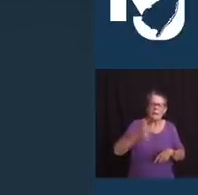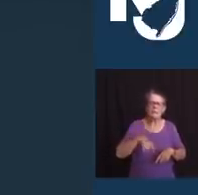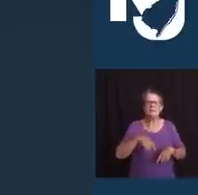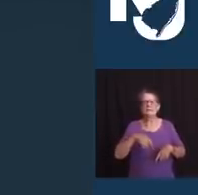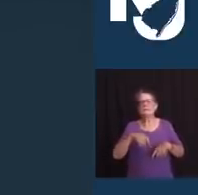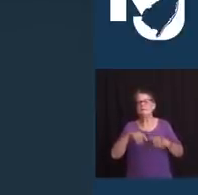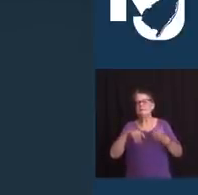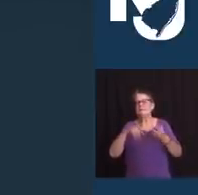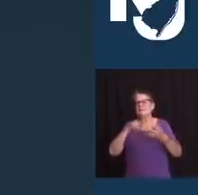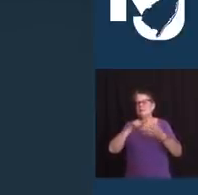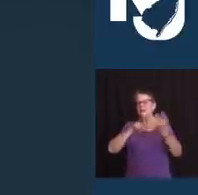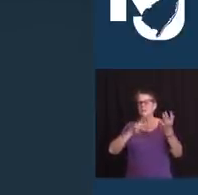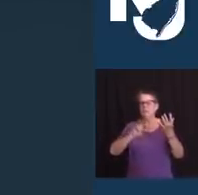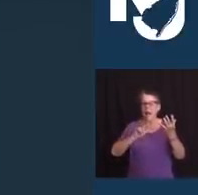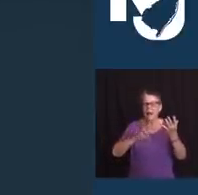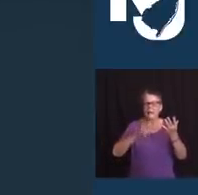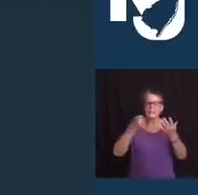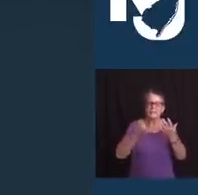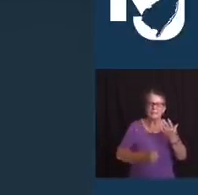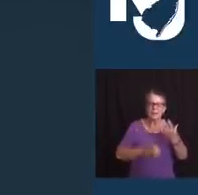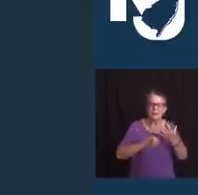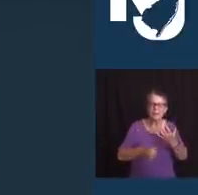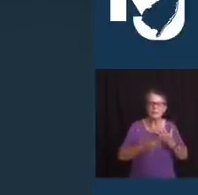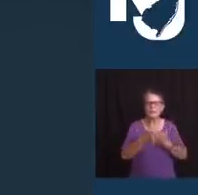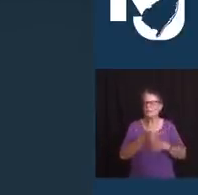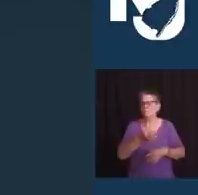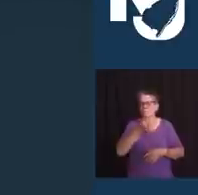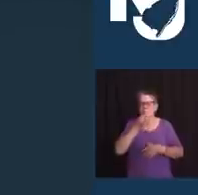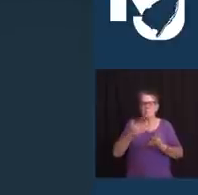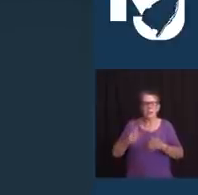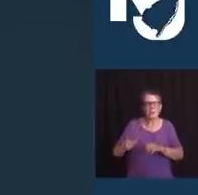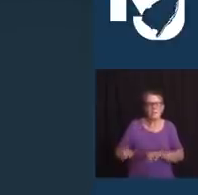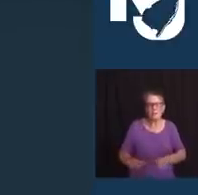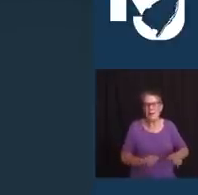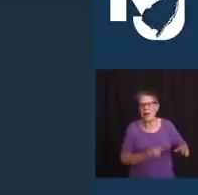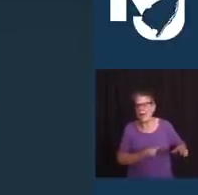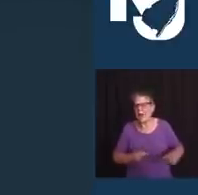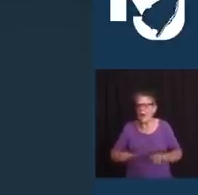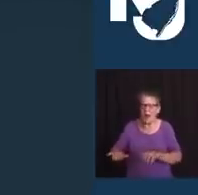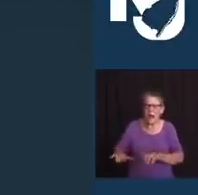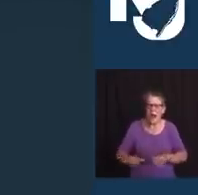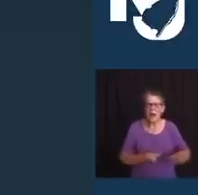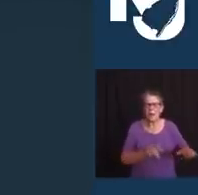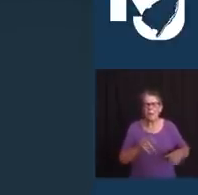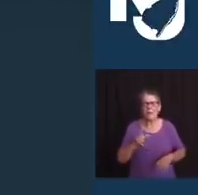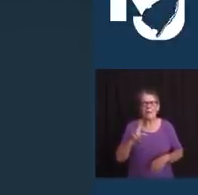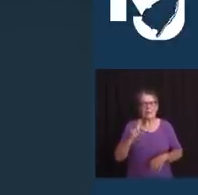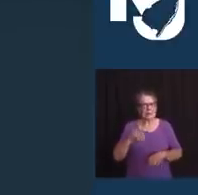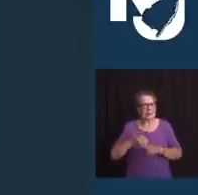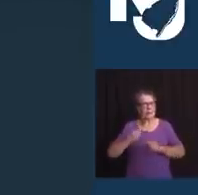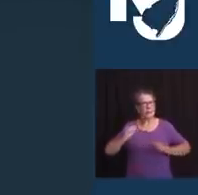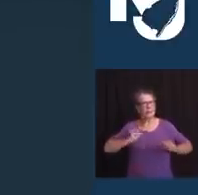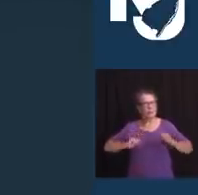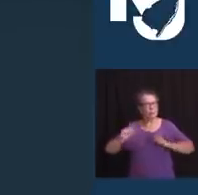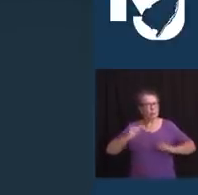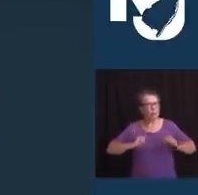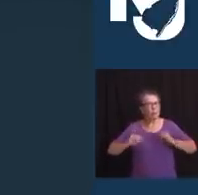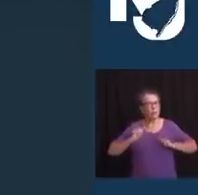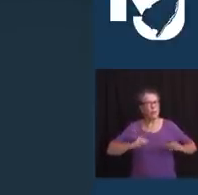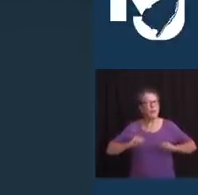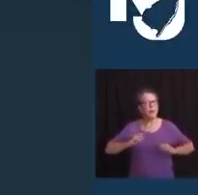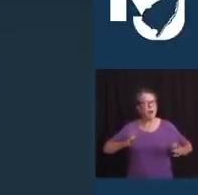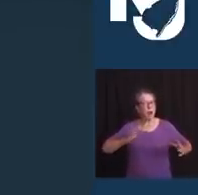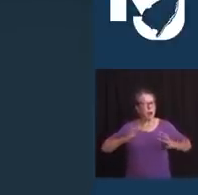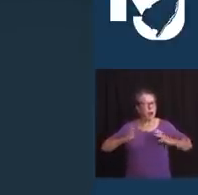accomplished pianist. By the way, she had performed in her youth, Judy, at the Hollywood Bowl. And she was an avid traveler, joining her late